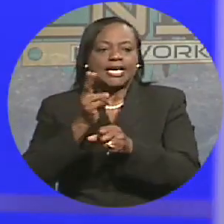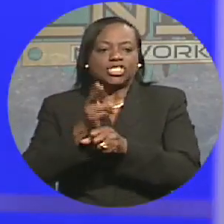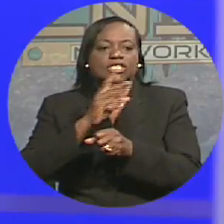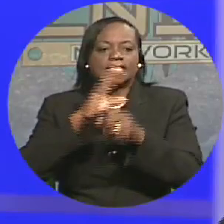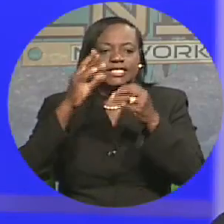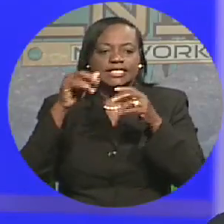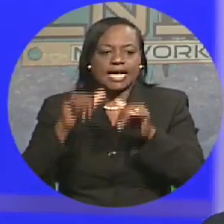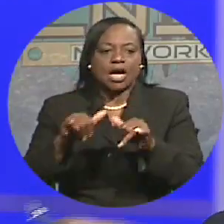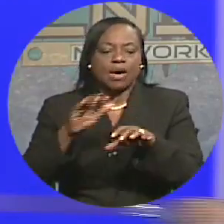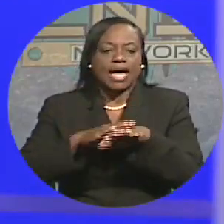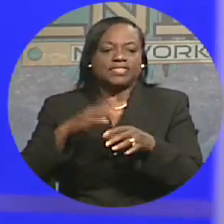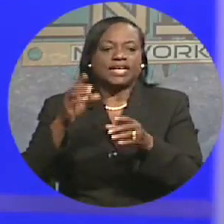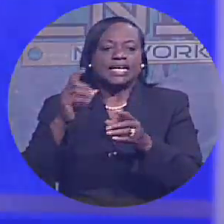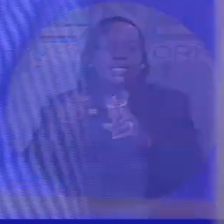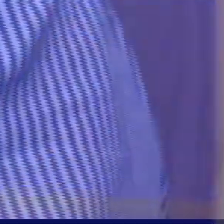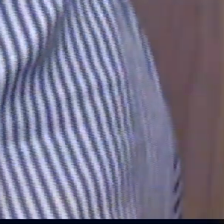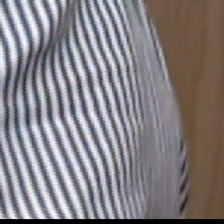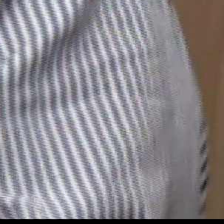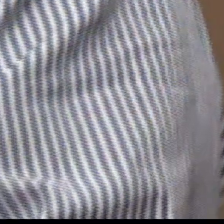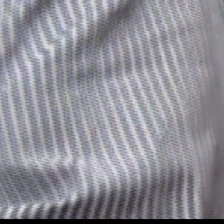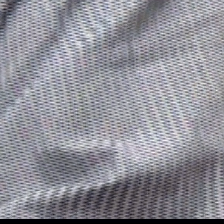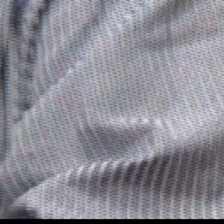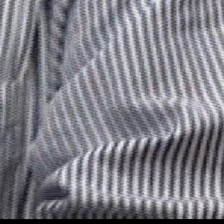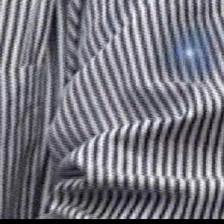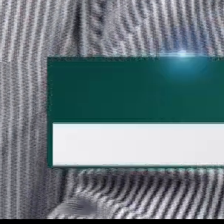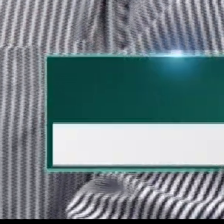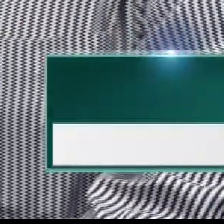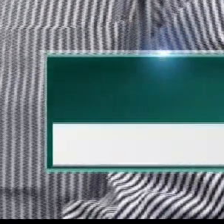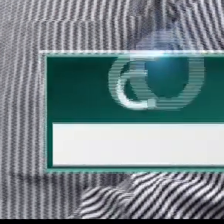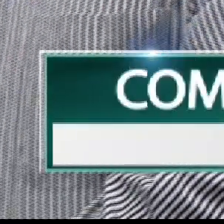Haitian nationals. Well, coming up in sports, a